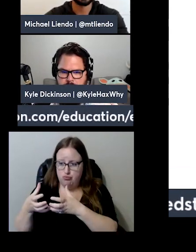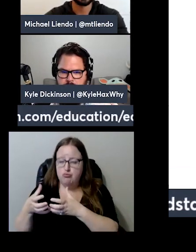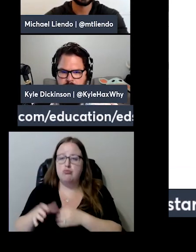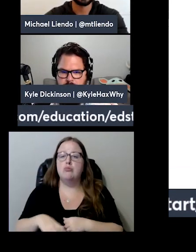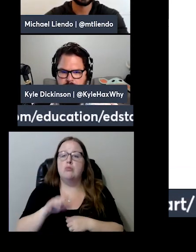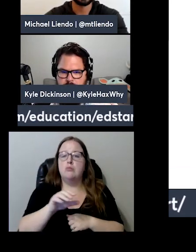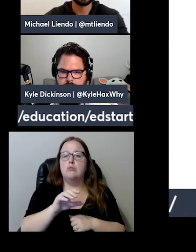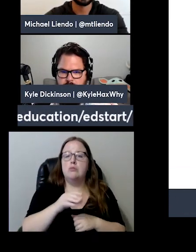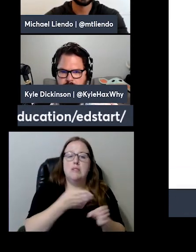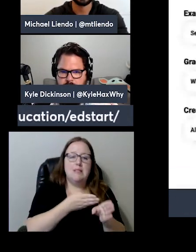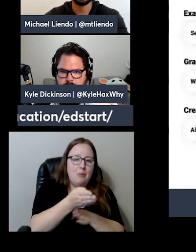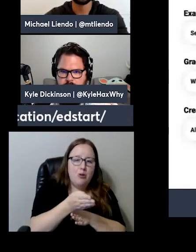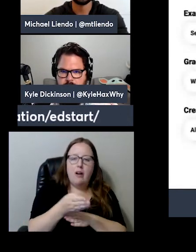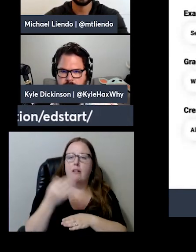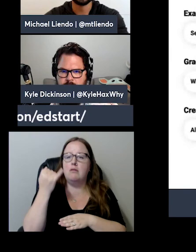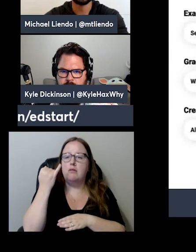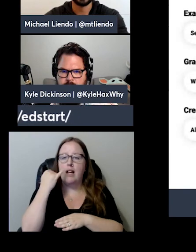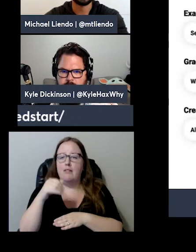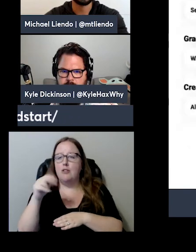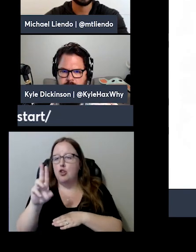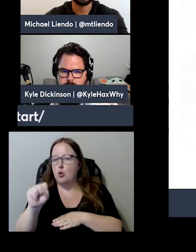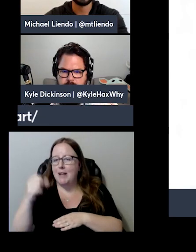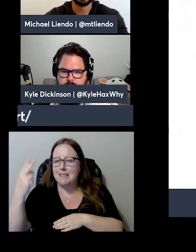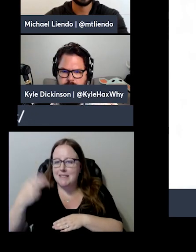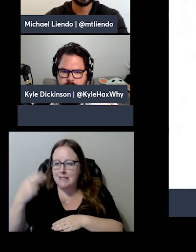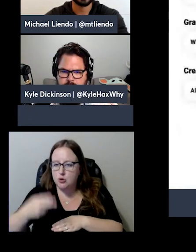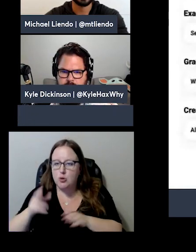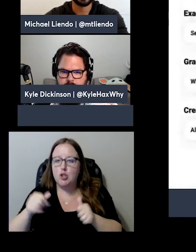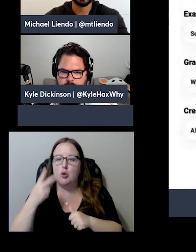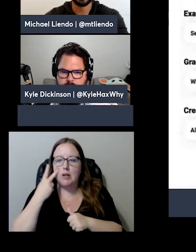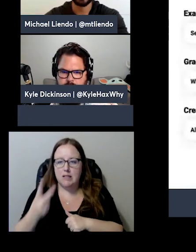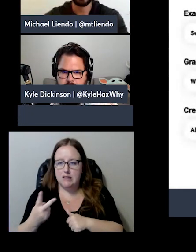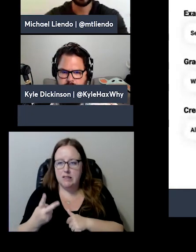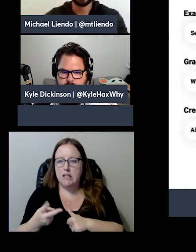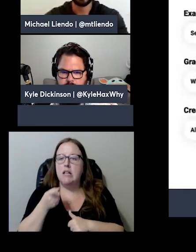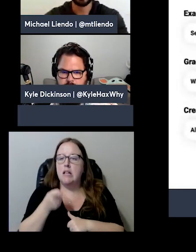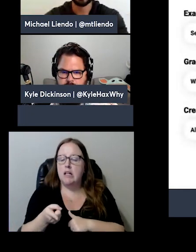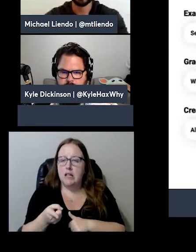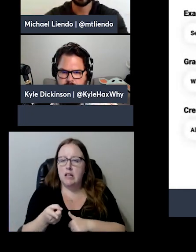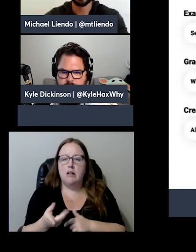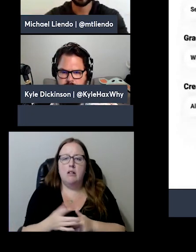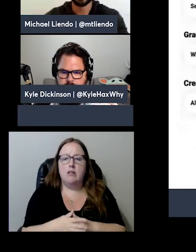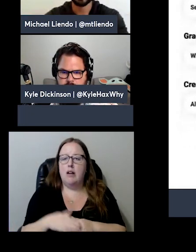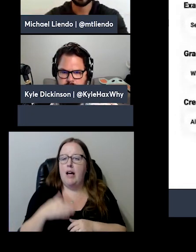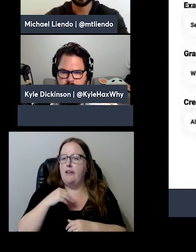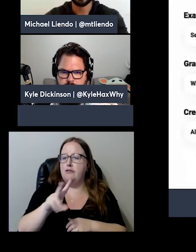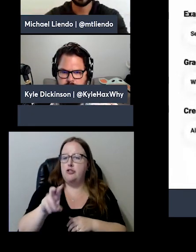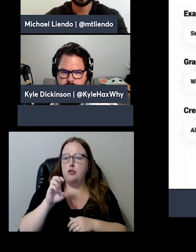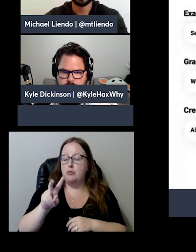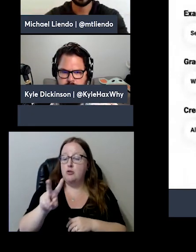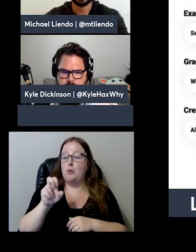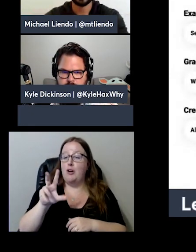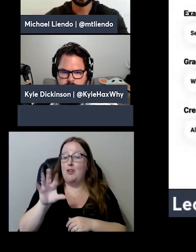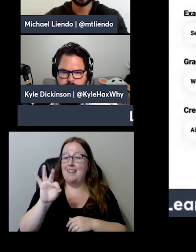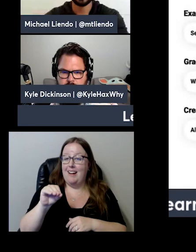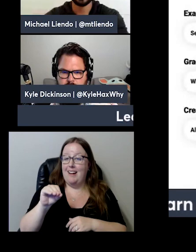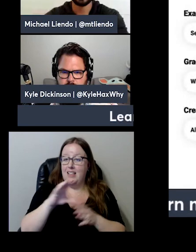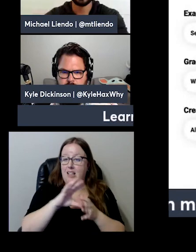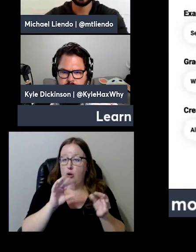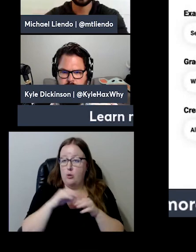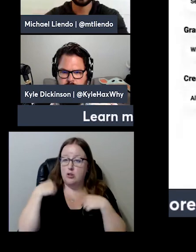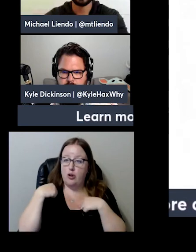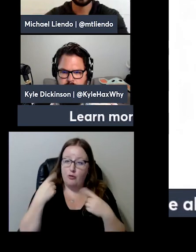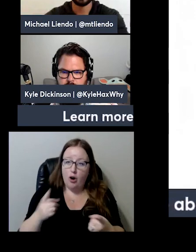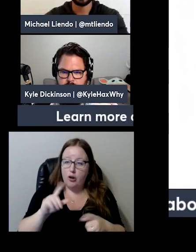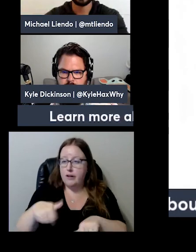So if I go into like US history, you can see it's, there's, 290 notes here so far. You can organize them based